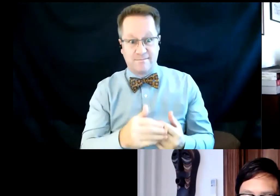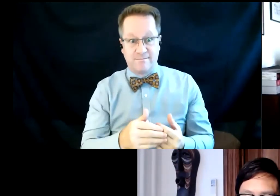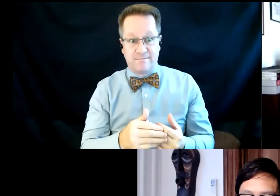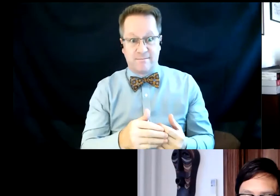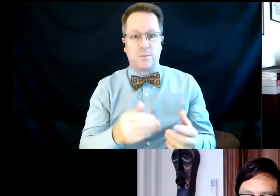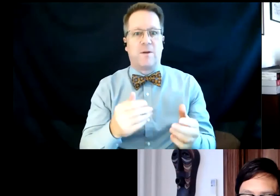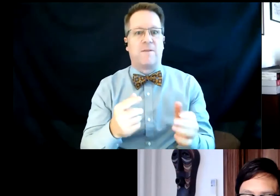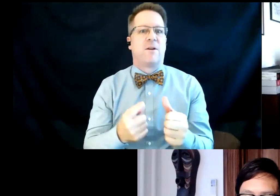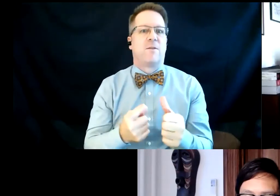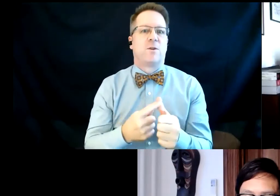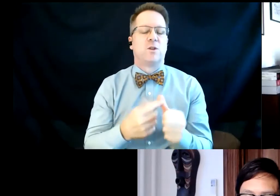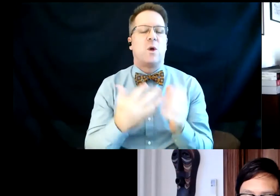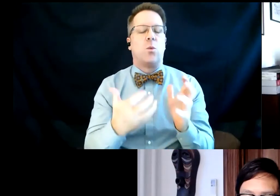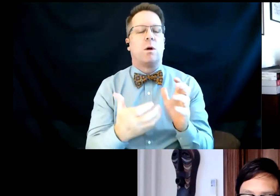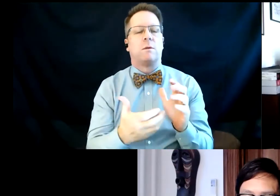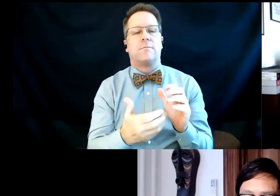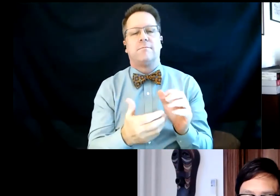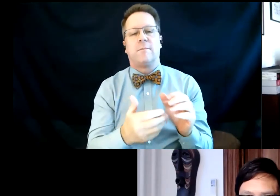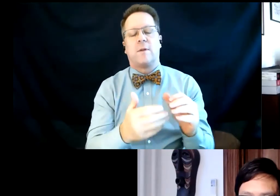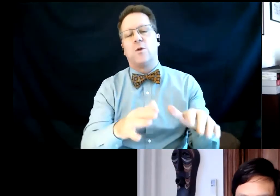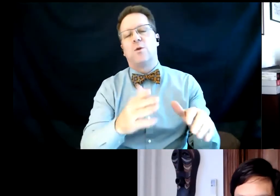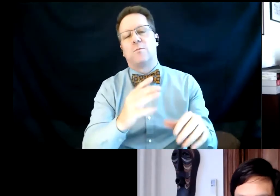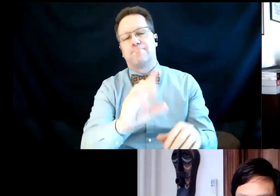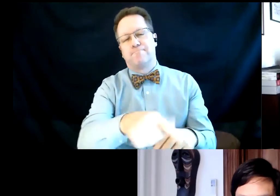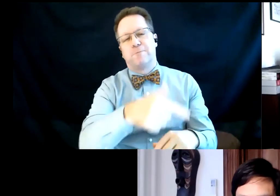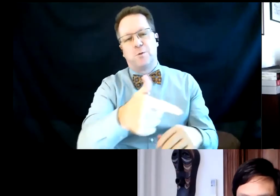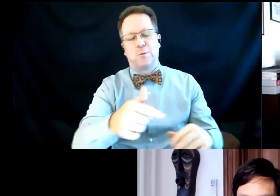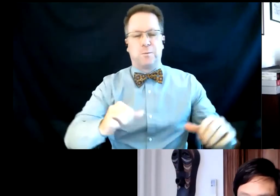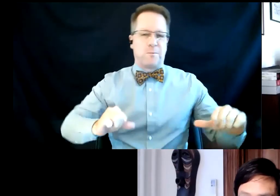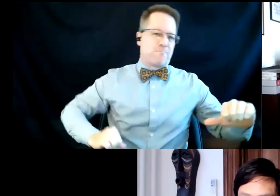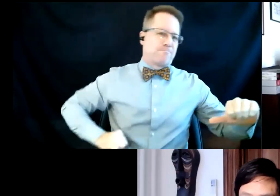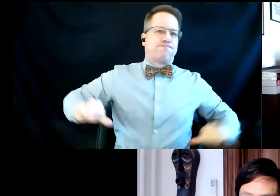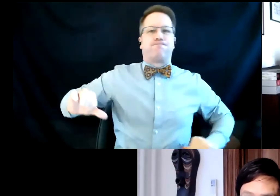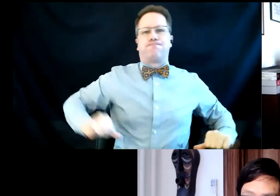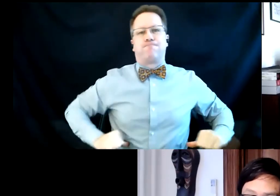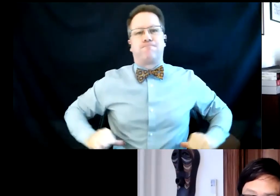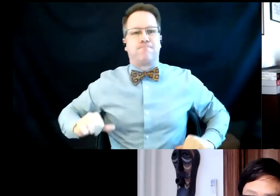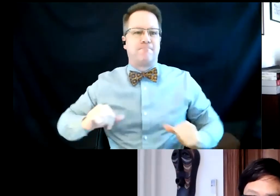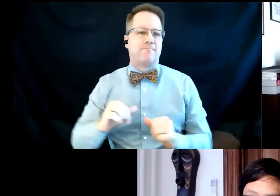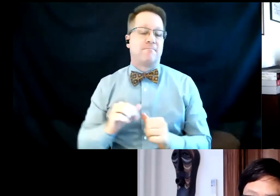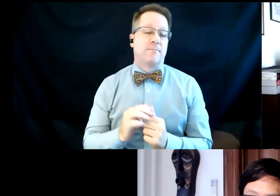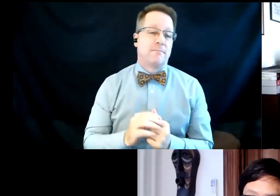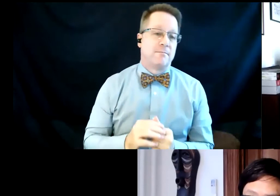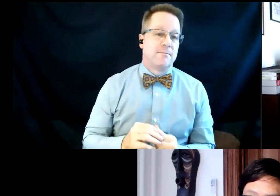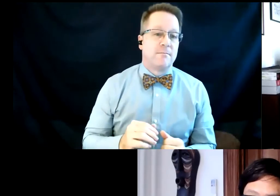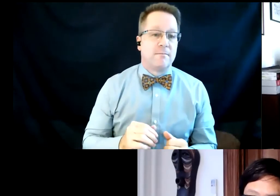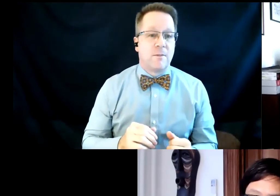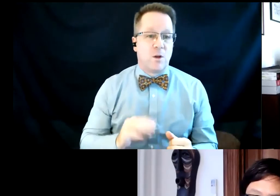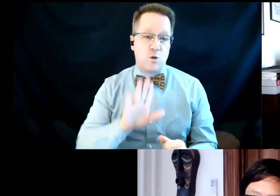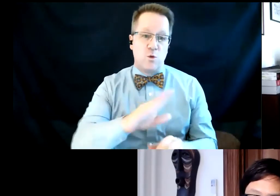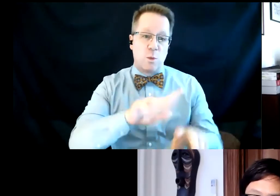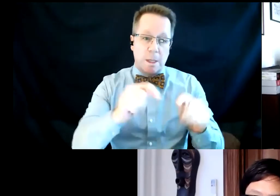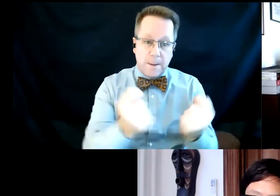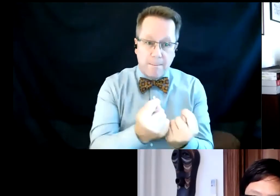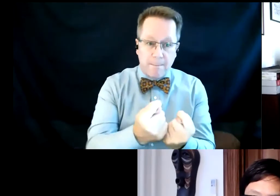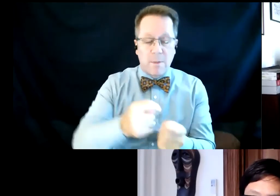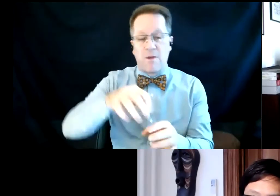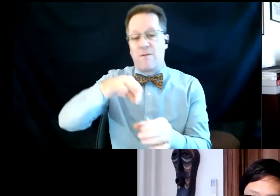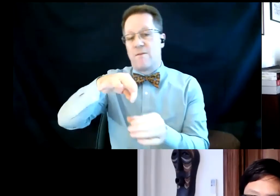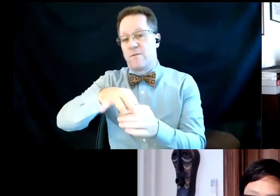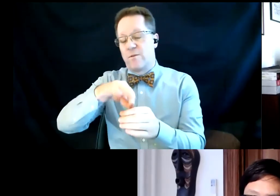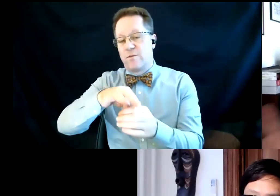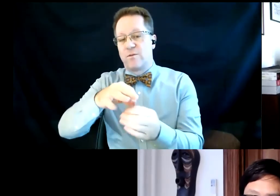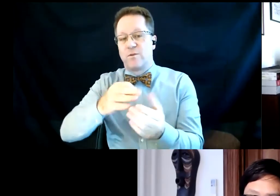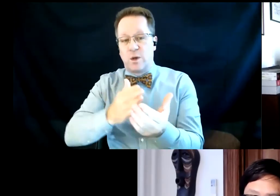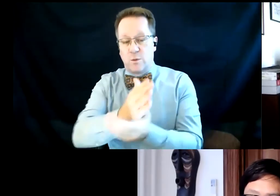give you a chance to brag about the incredible work that your team in our Voting Rights Project has done around the